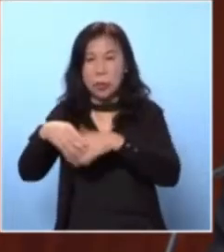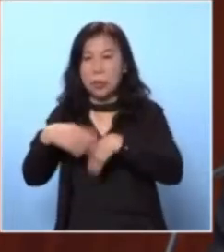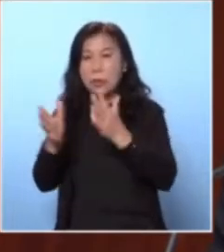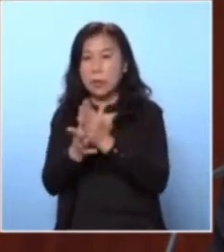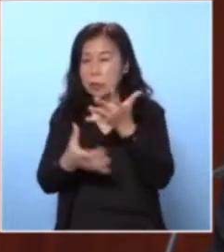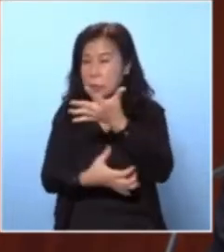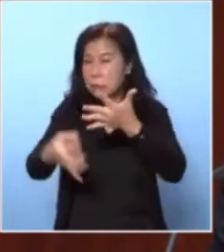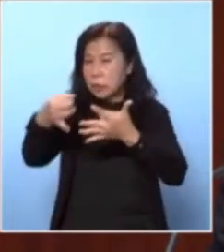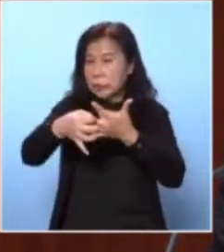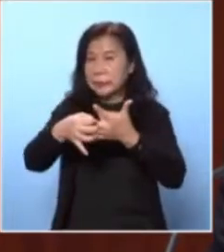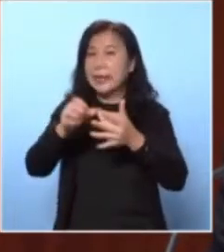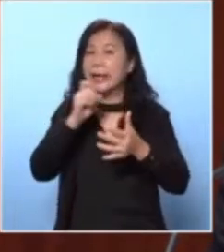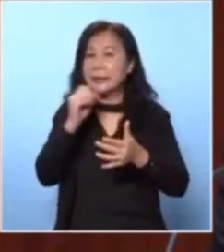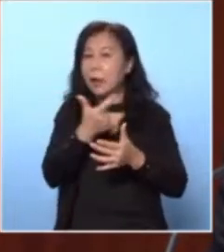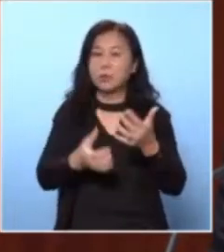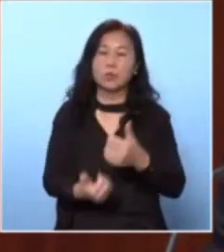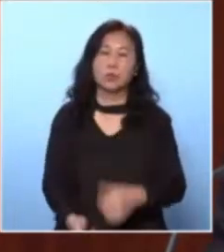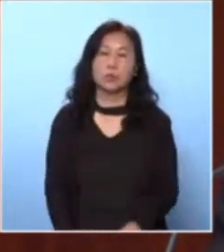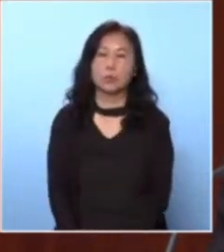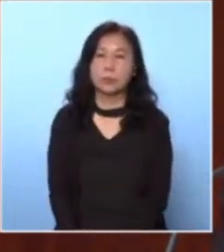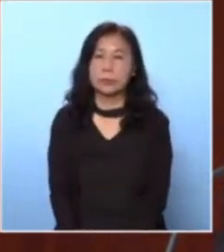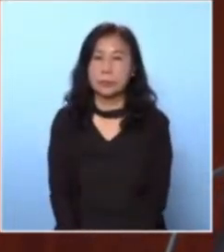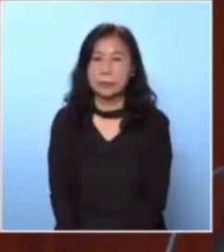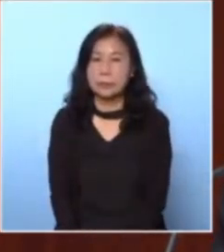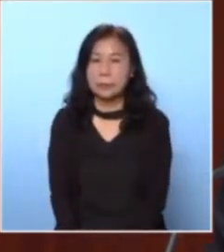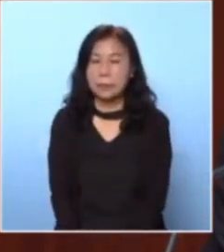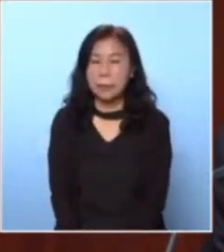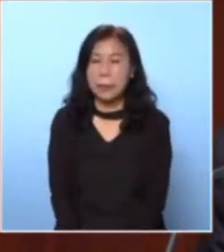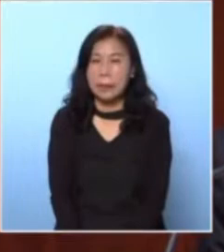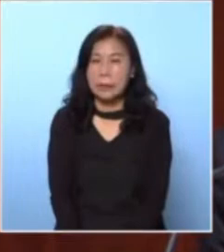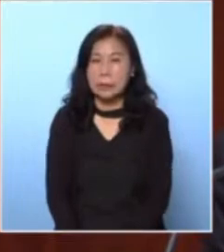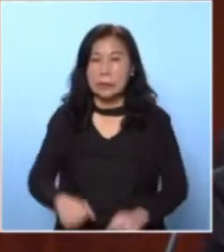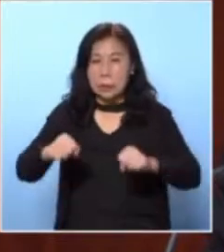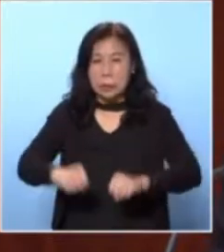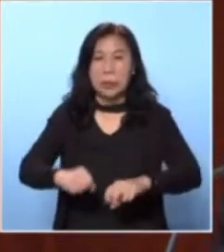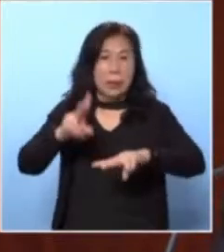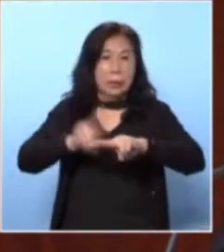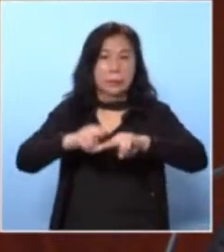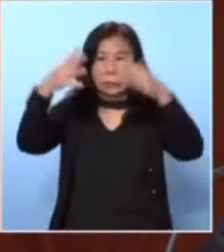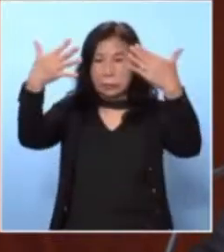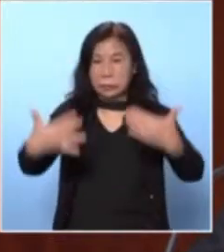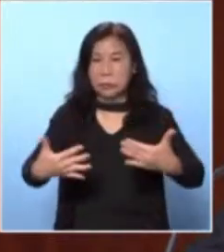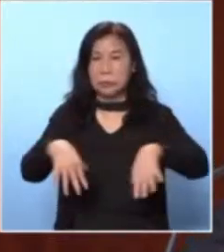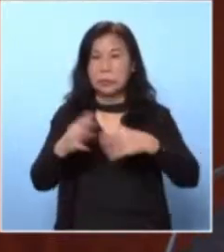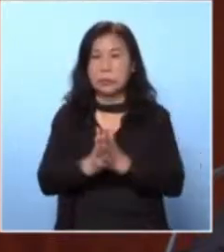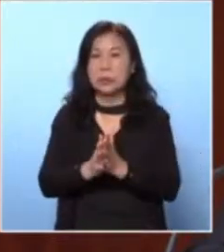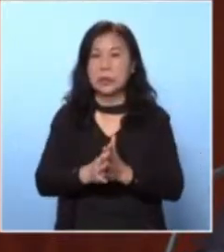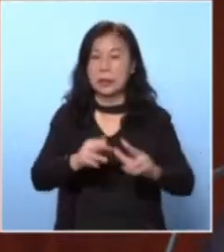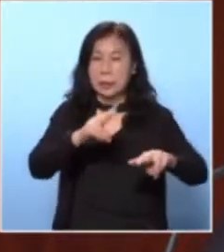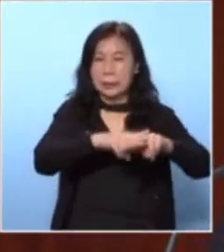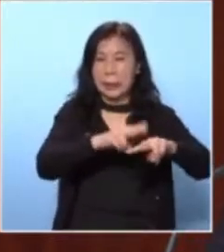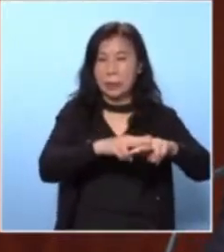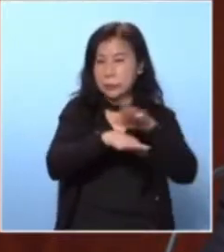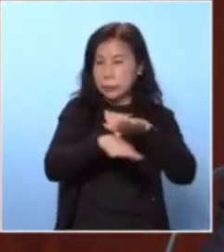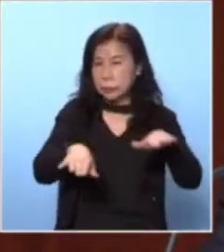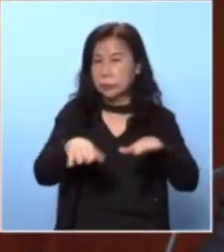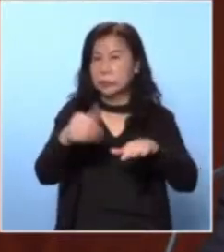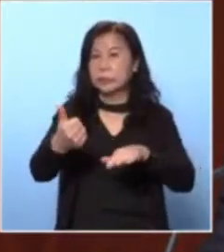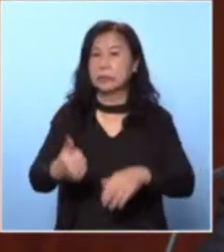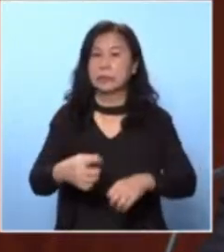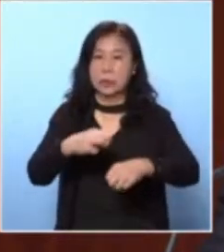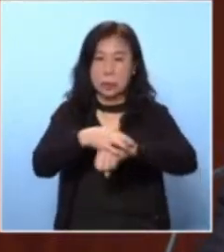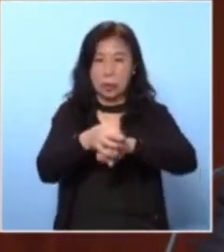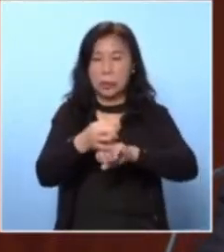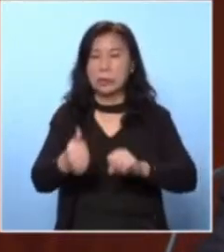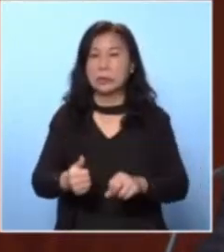and said that Hong Kong will prosper only when its young people thrive. I will continue to take heed of his advice as the basis of my governance blueprint and lead Hong Kong to